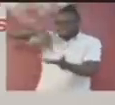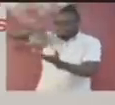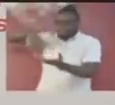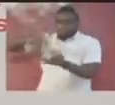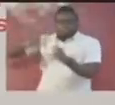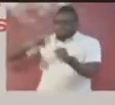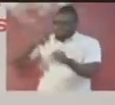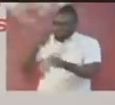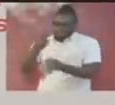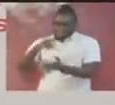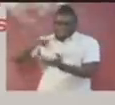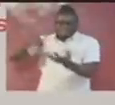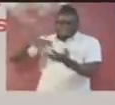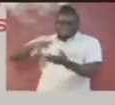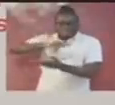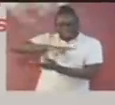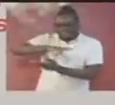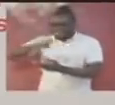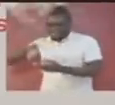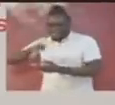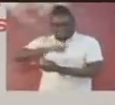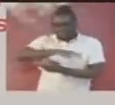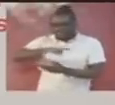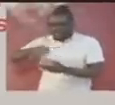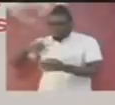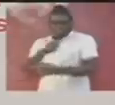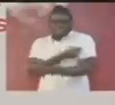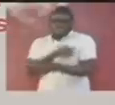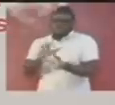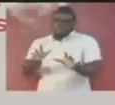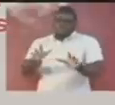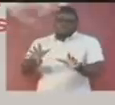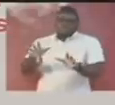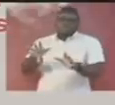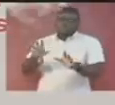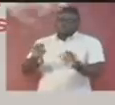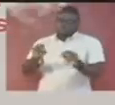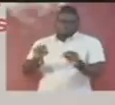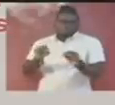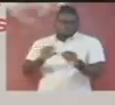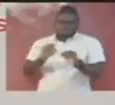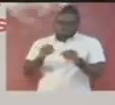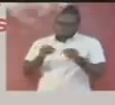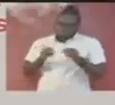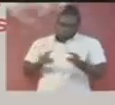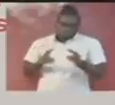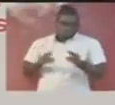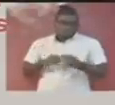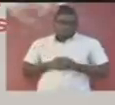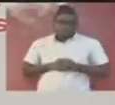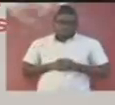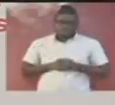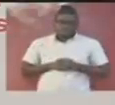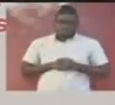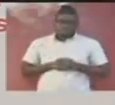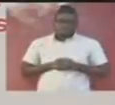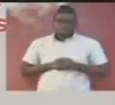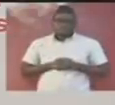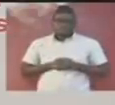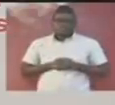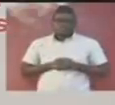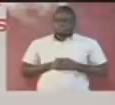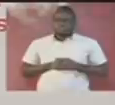done now, mixing the Sputnik vaccine with the Oxford AstraZeneca vaccine. But as a general rule of